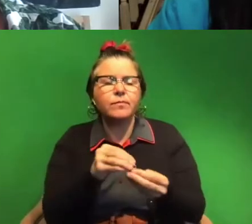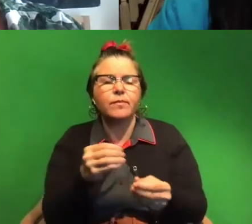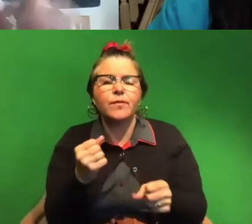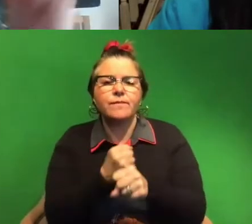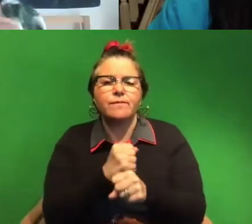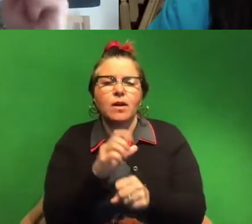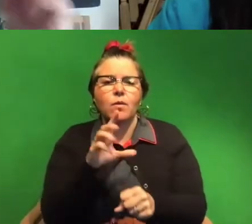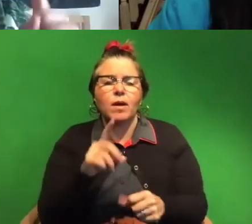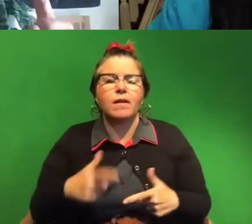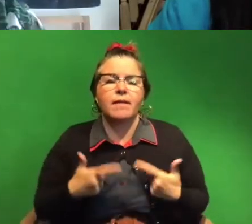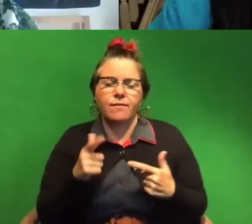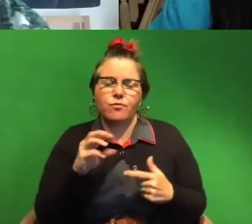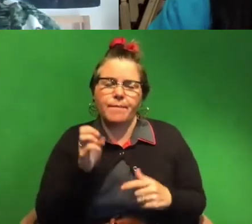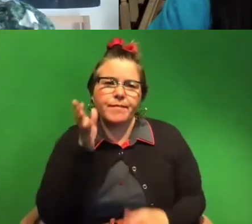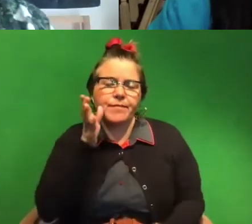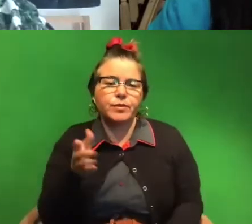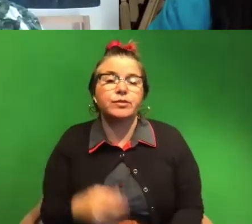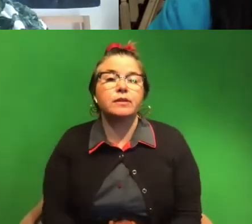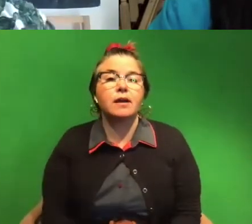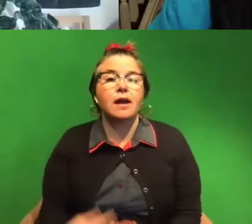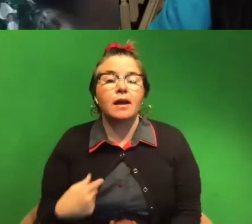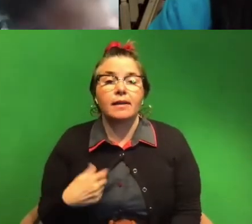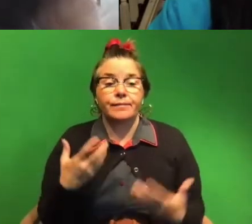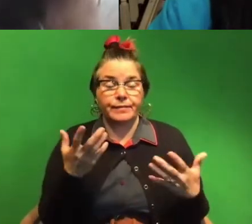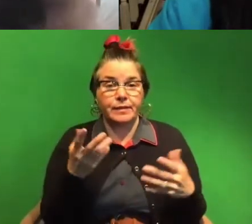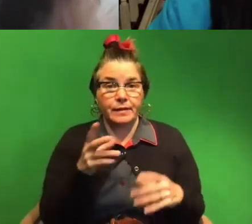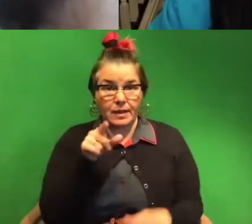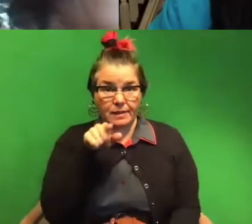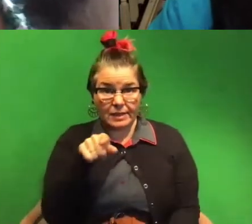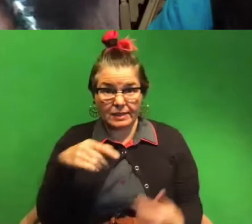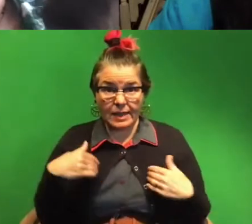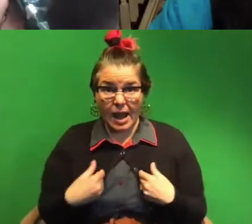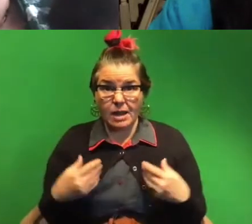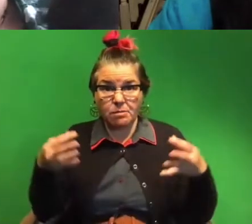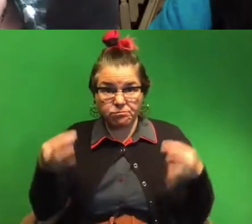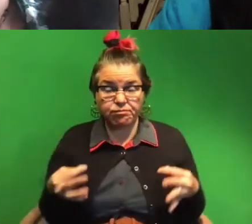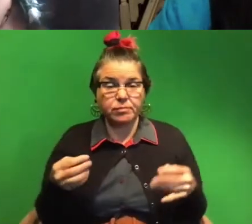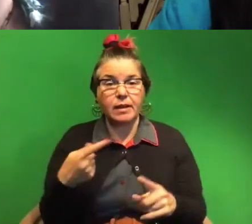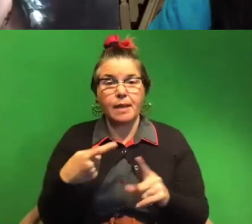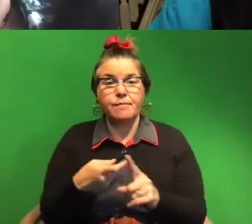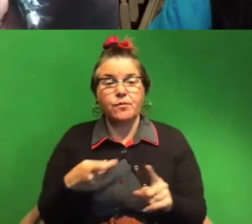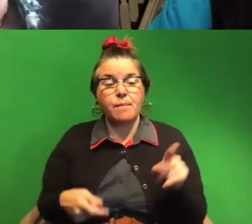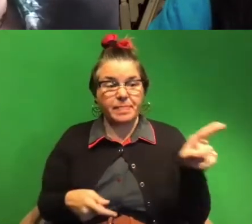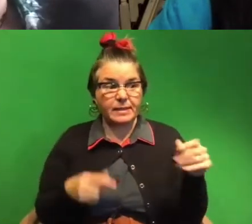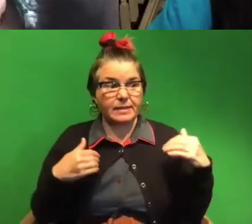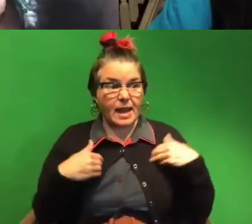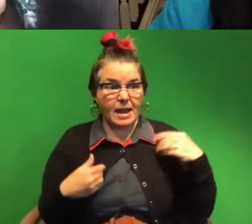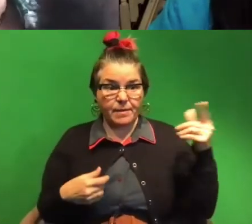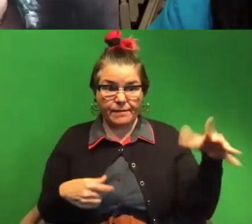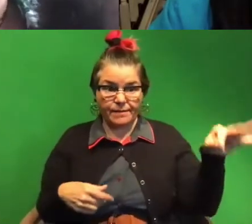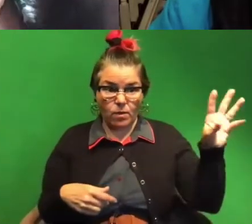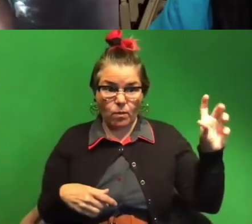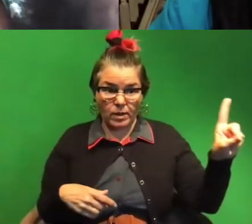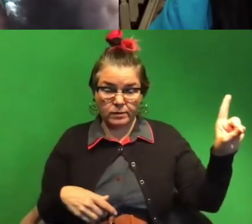future. I can then say that this animal came from this animal that I found out in the